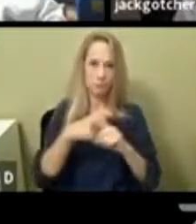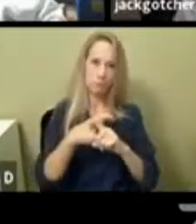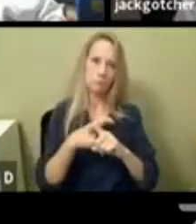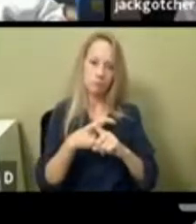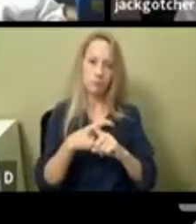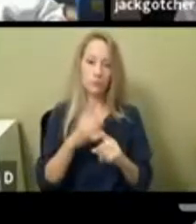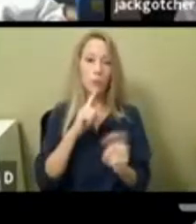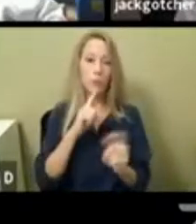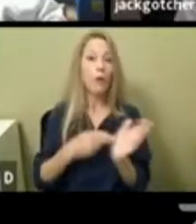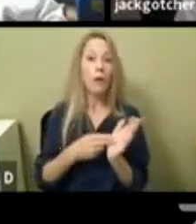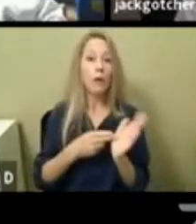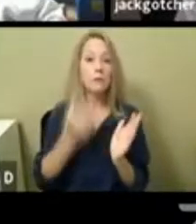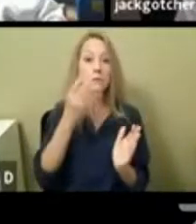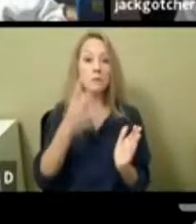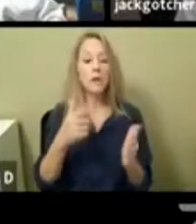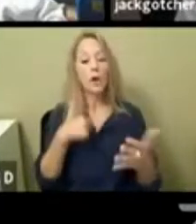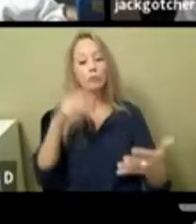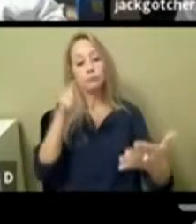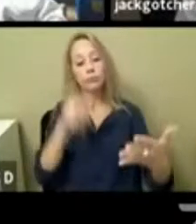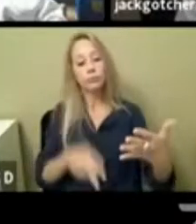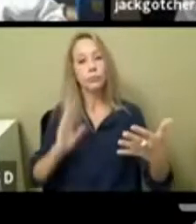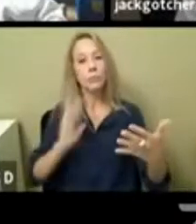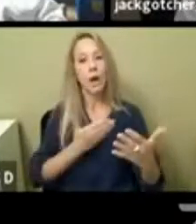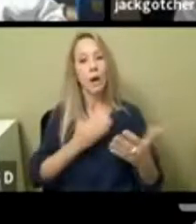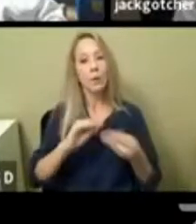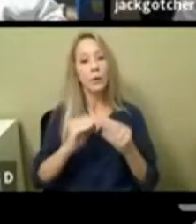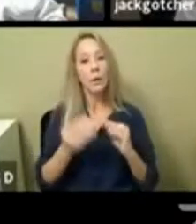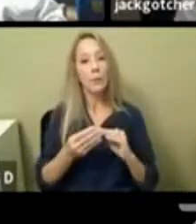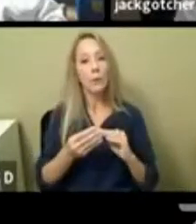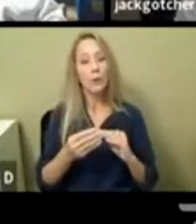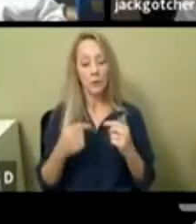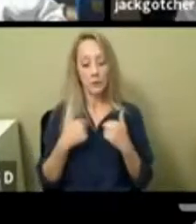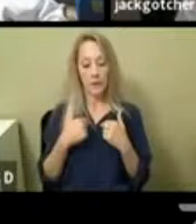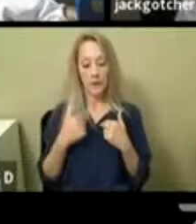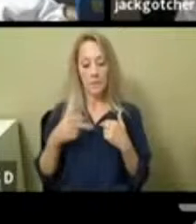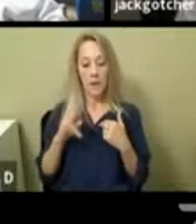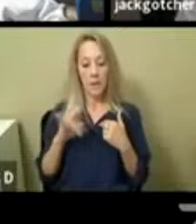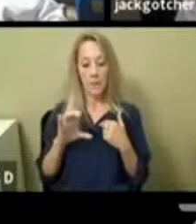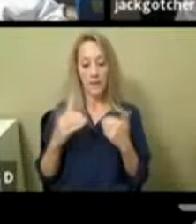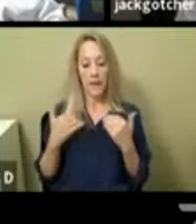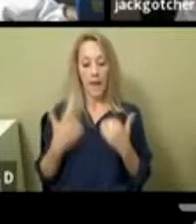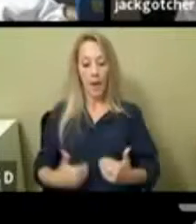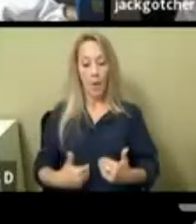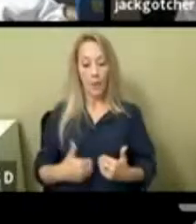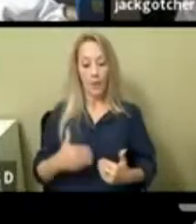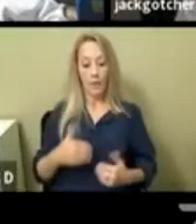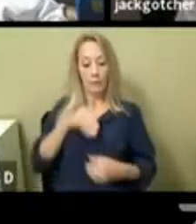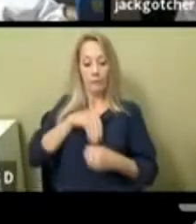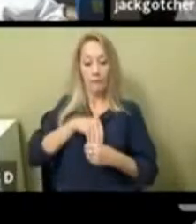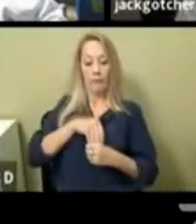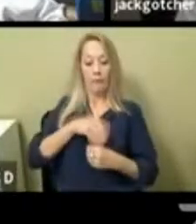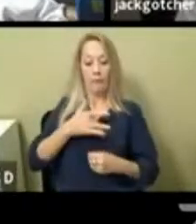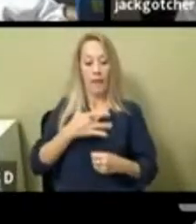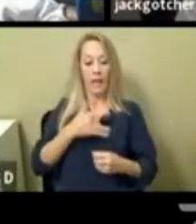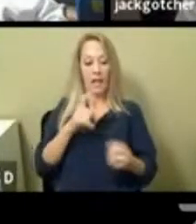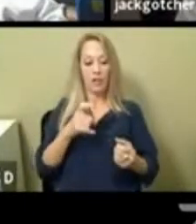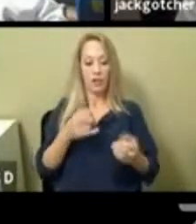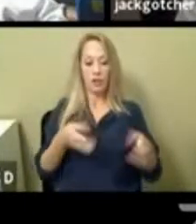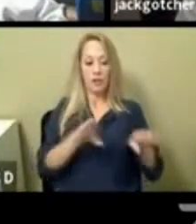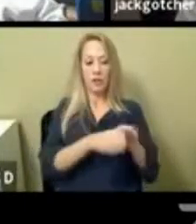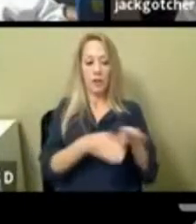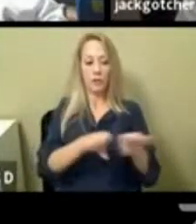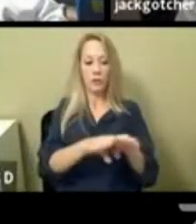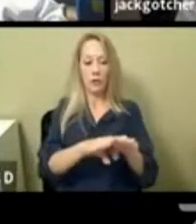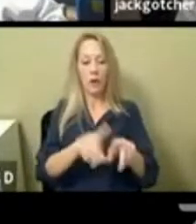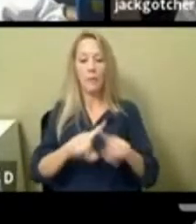numbers, the pure public health in me says we need to be shutting things down. But the practical side of me that's